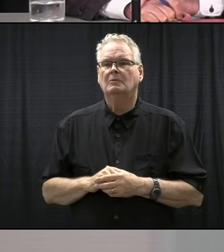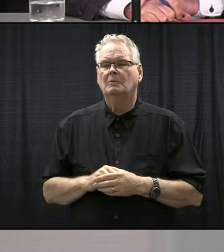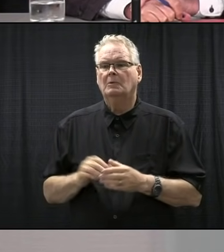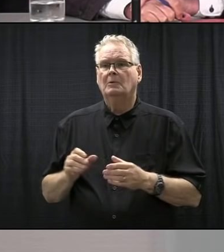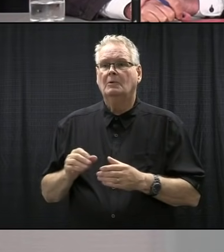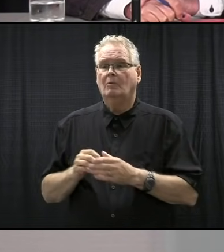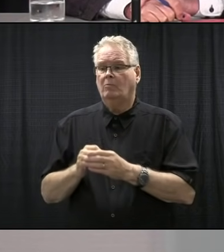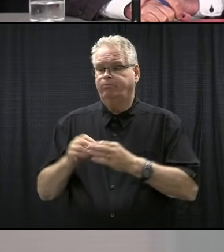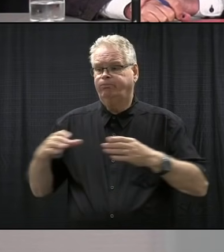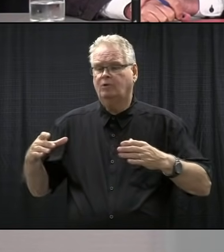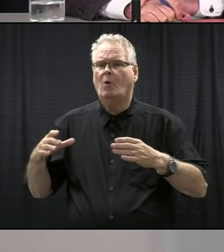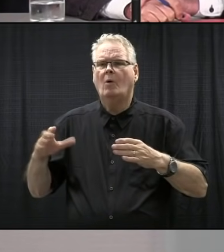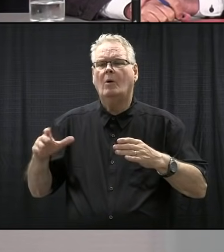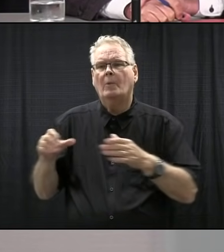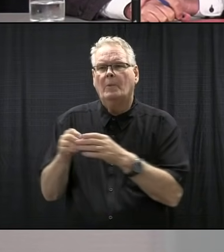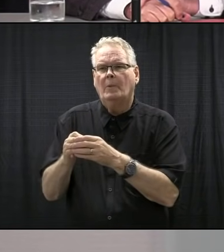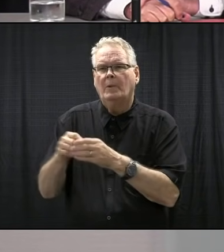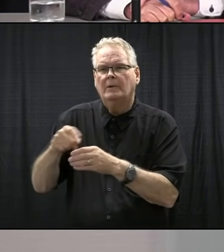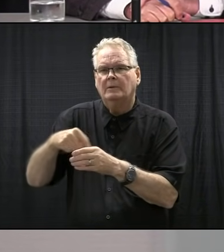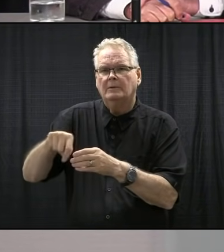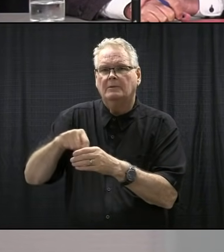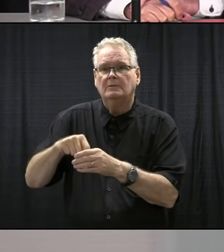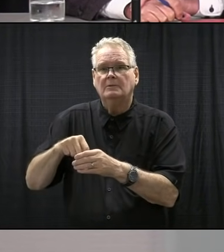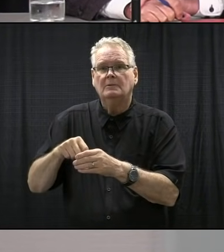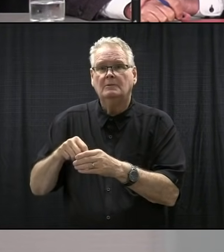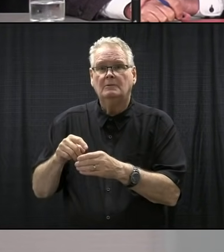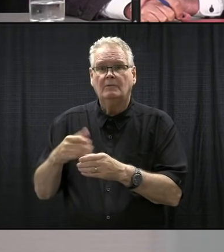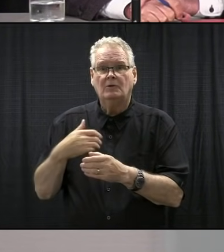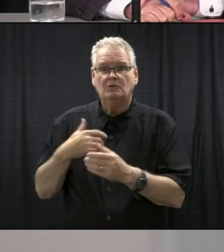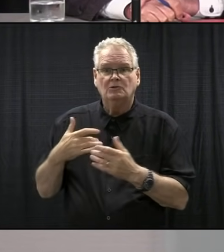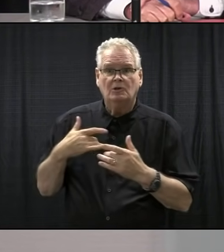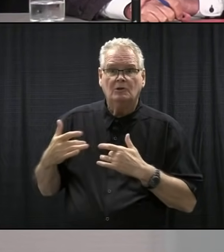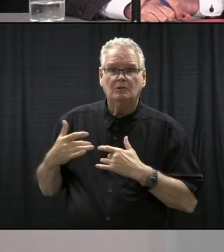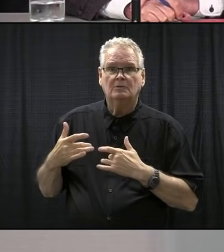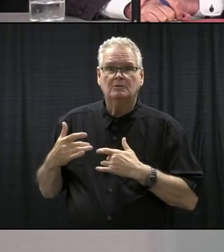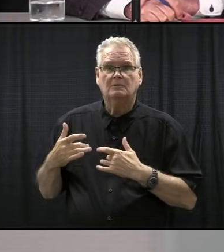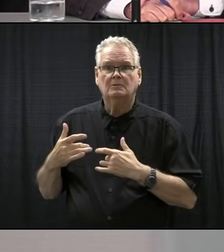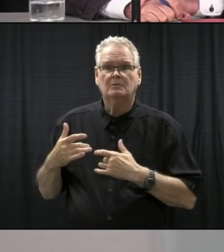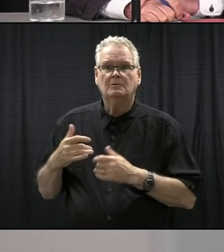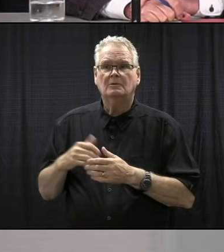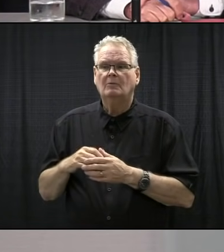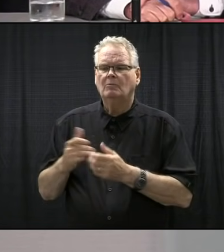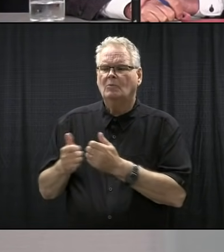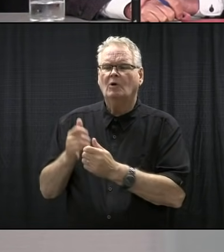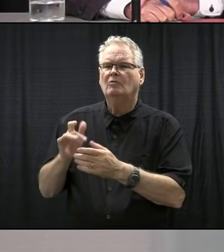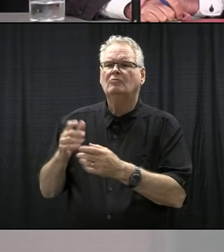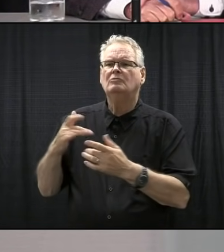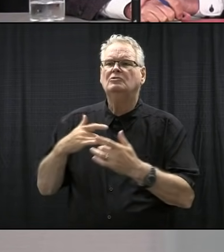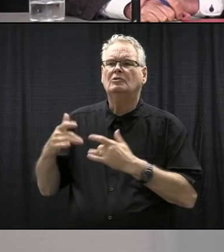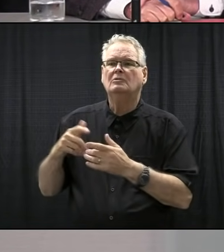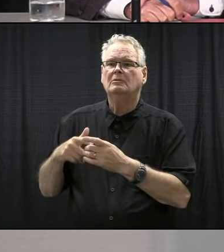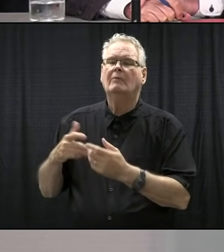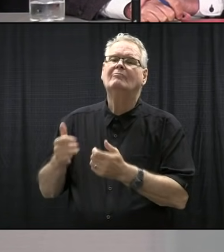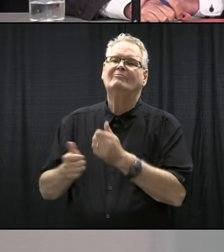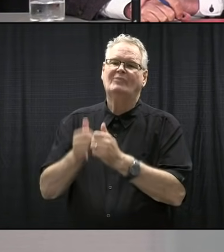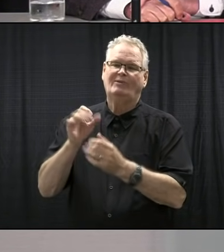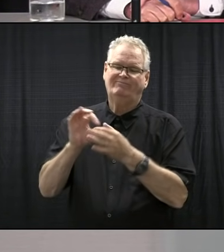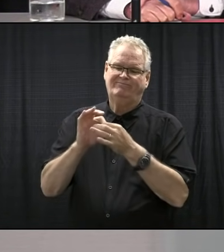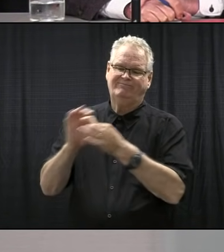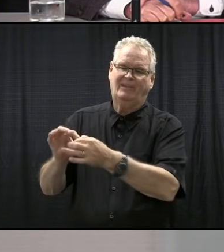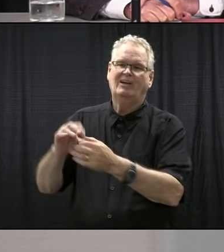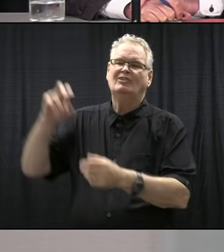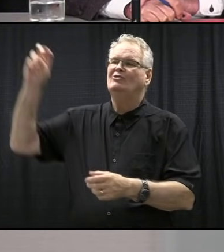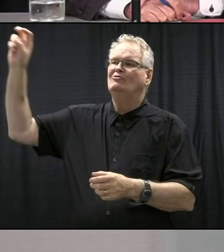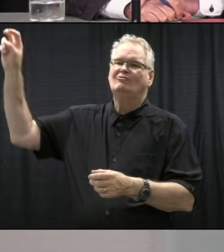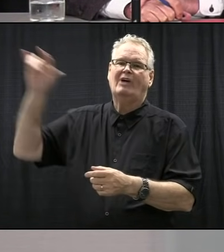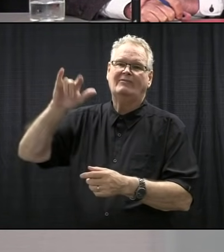originally from a traveler, but or not originally, but we see the transmission that way. But so